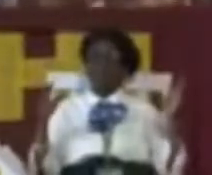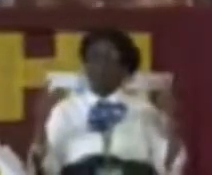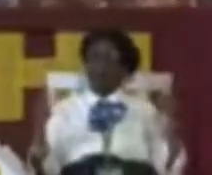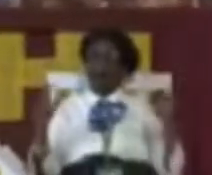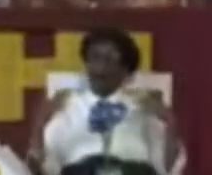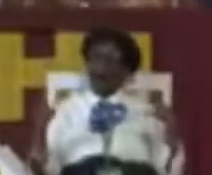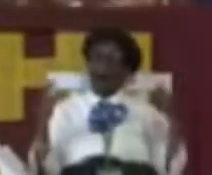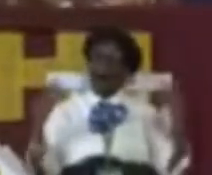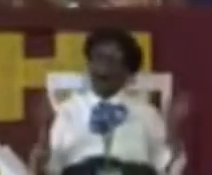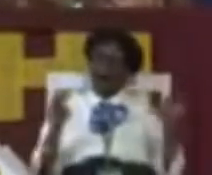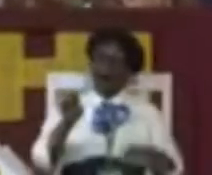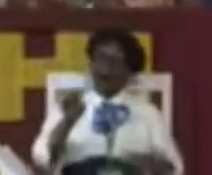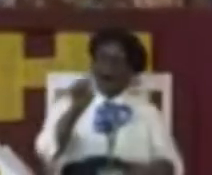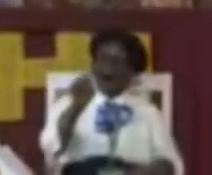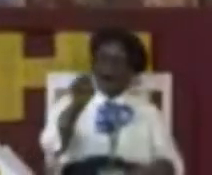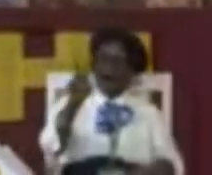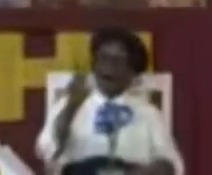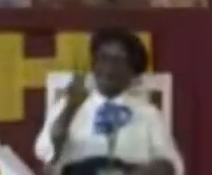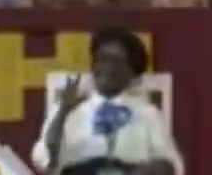Twelve.